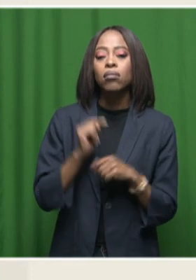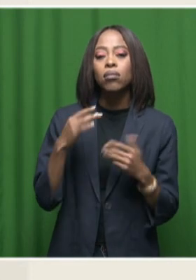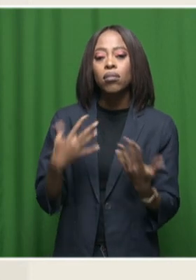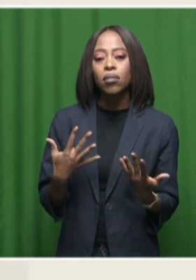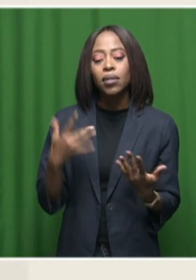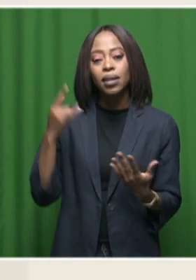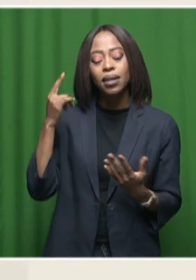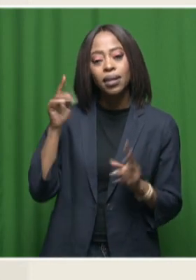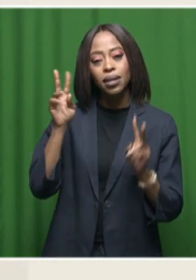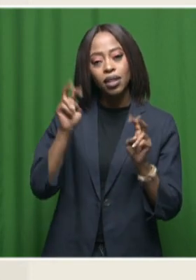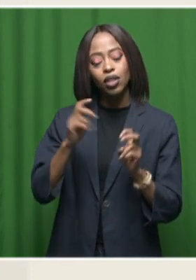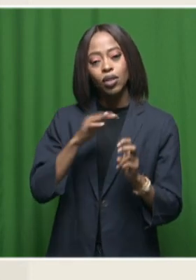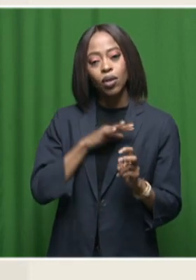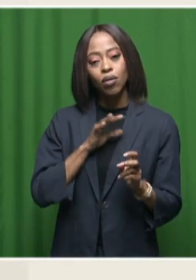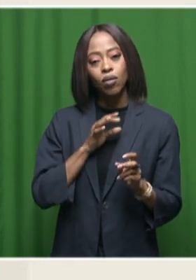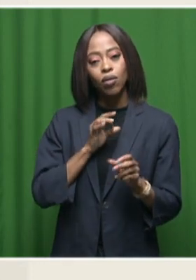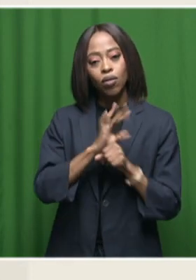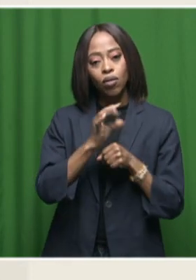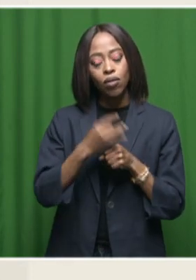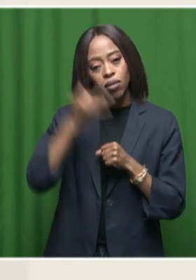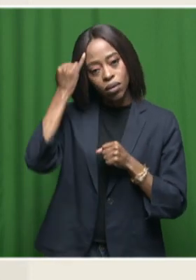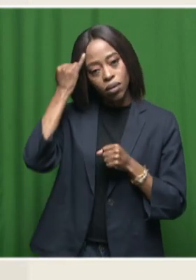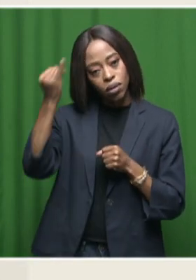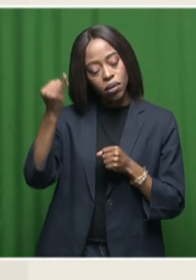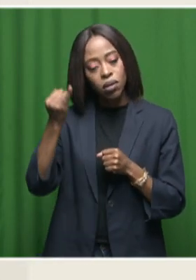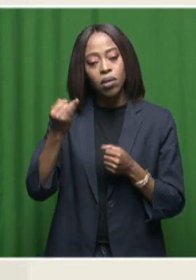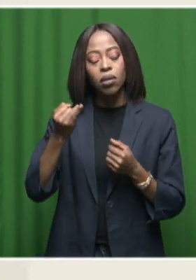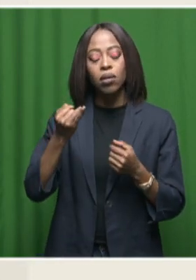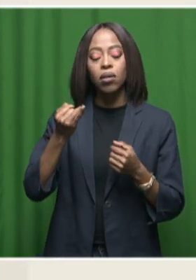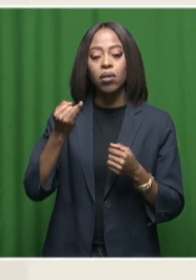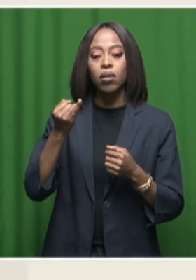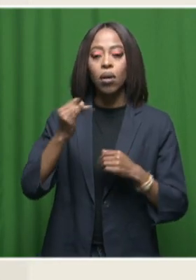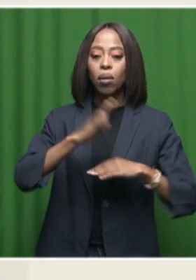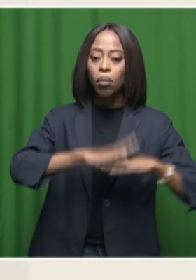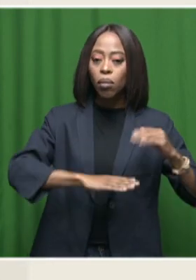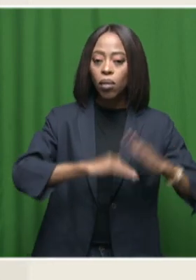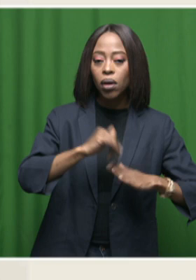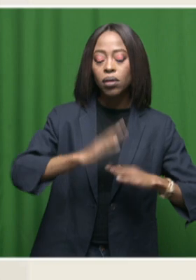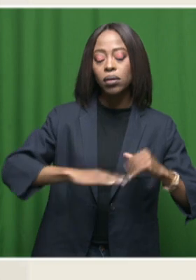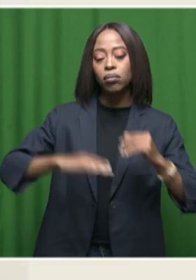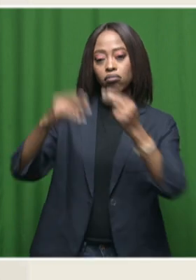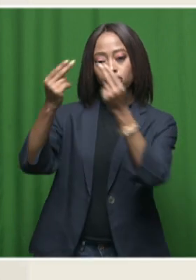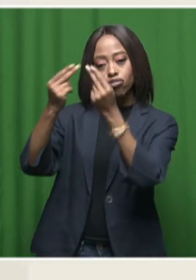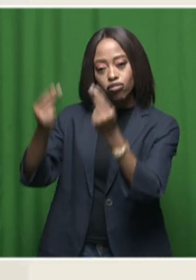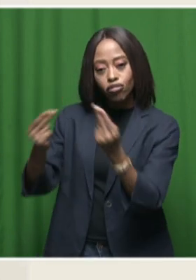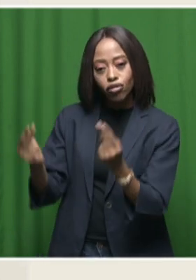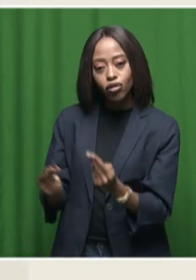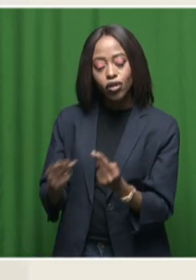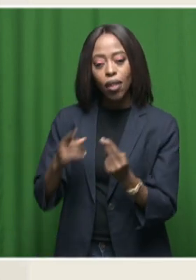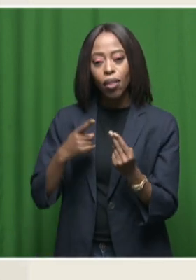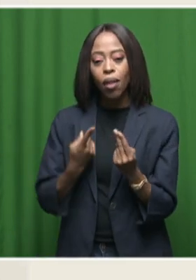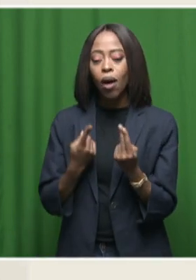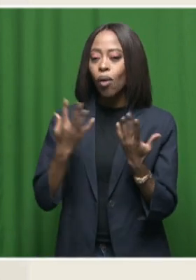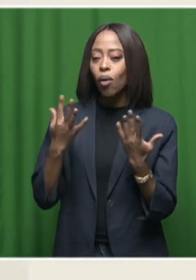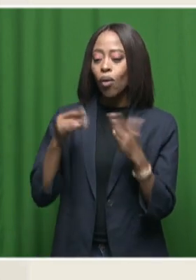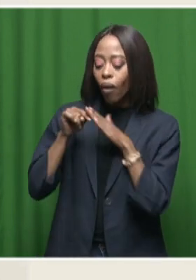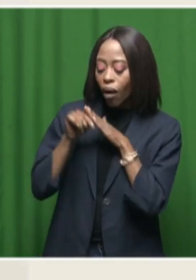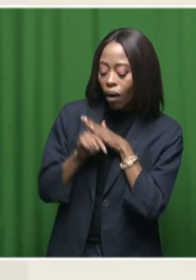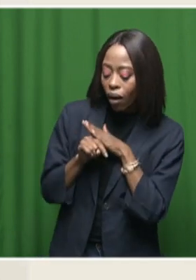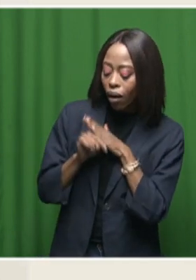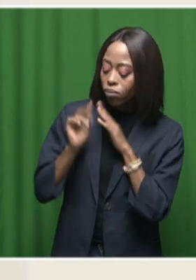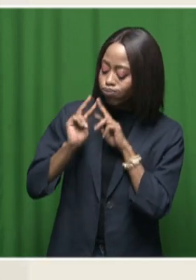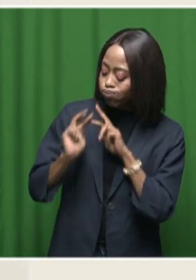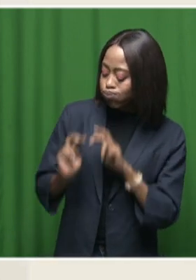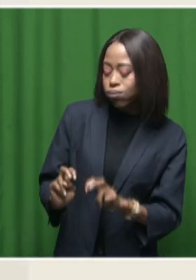the thought of, engaging ideas around construction, architecture, and how you explore those in,